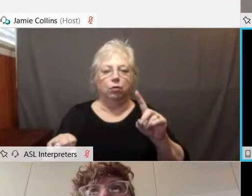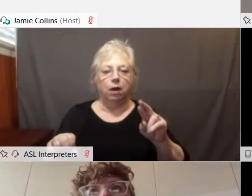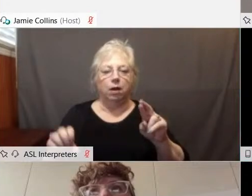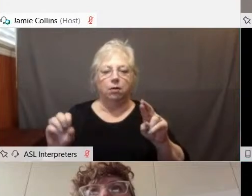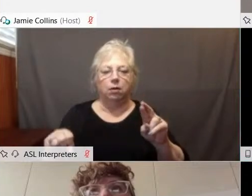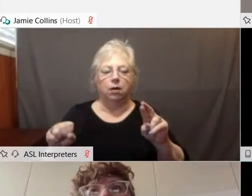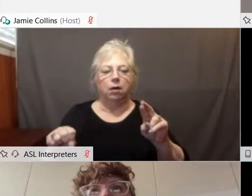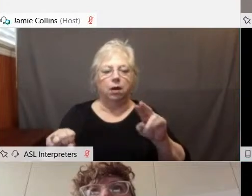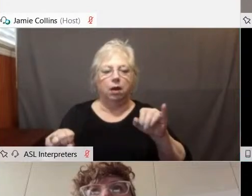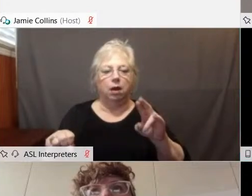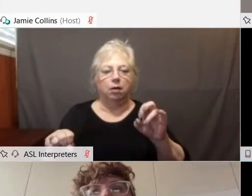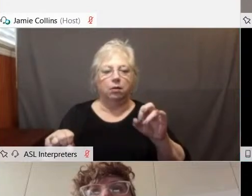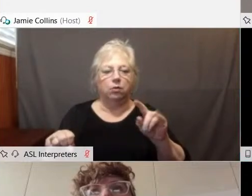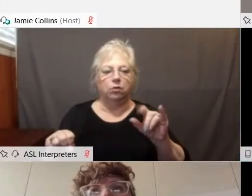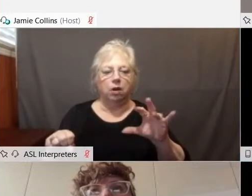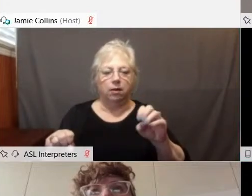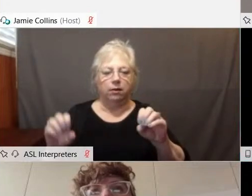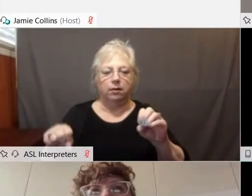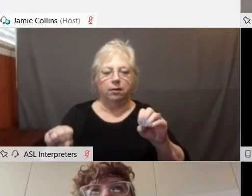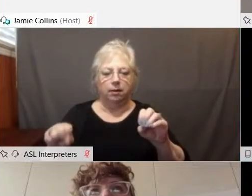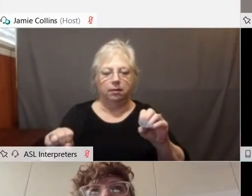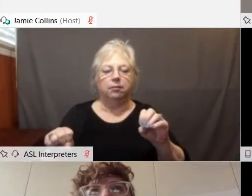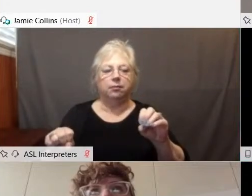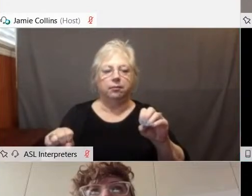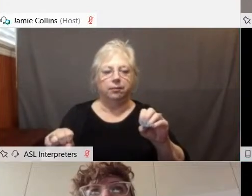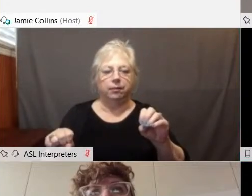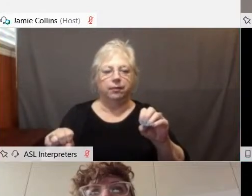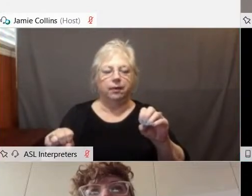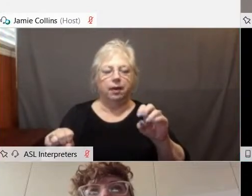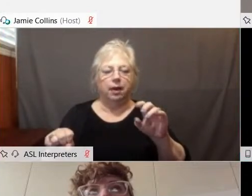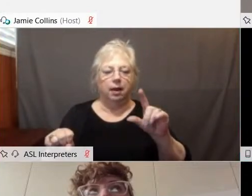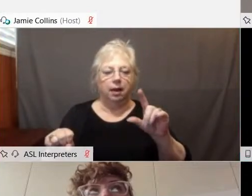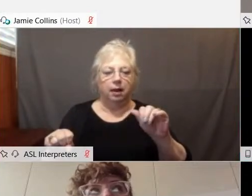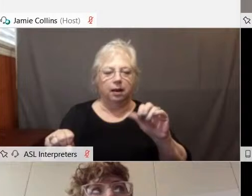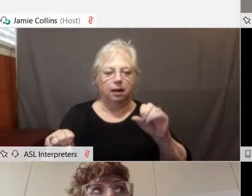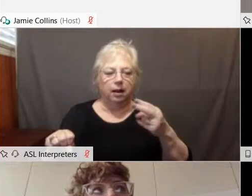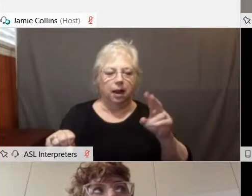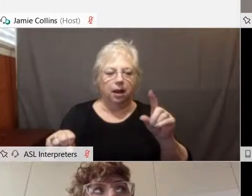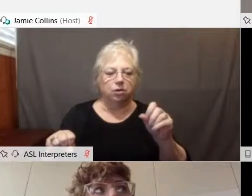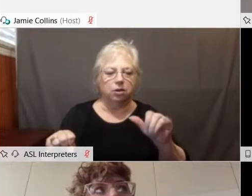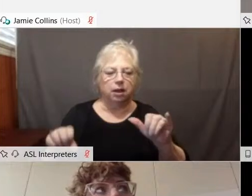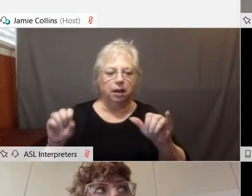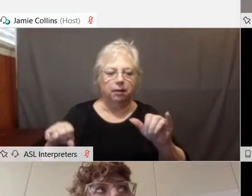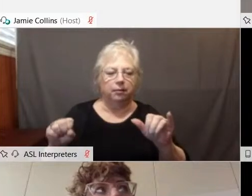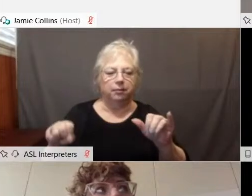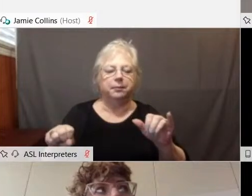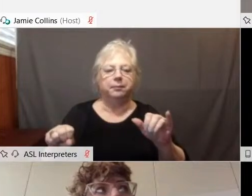Joe Justice. Aye. Catherine Lashley. Aye.